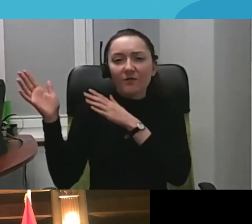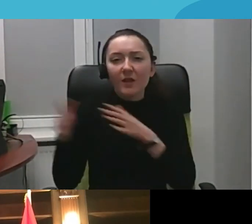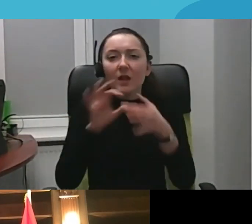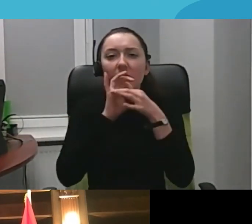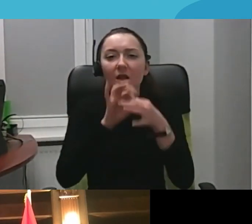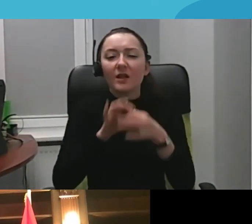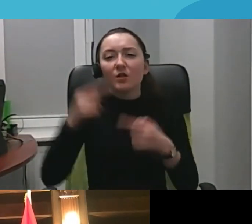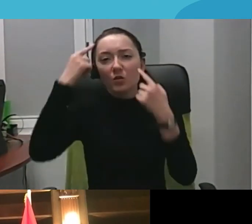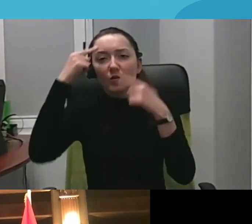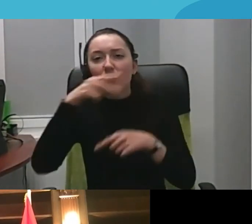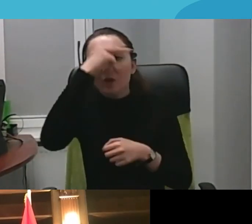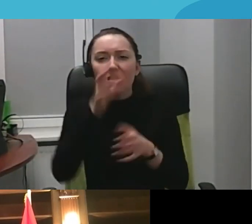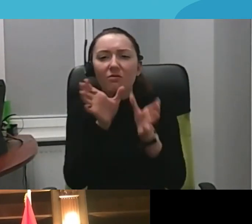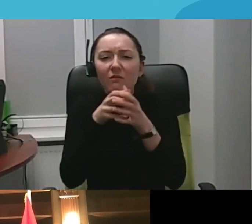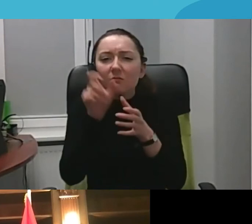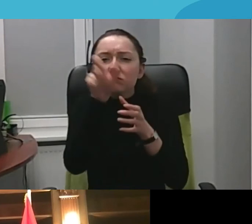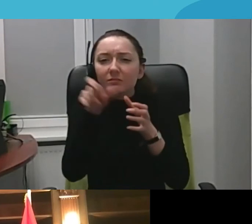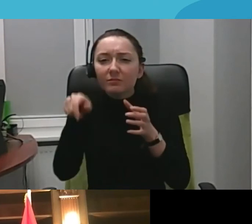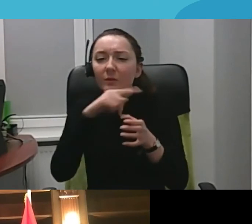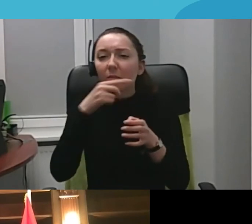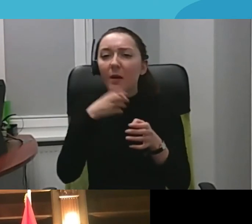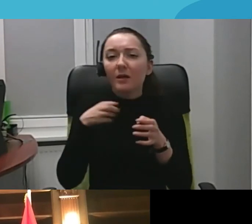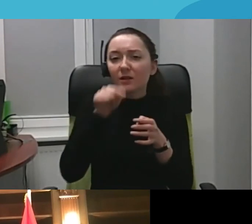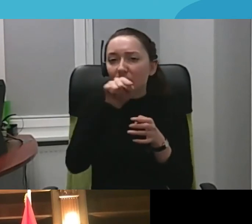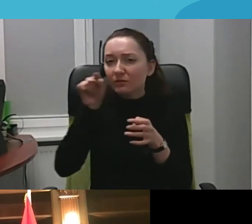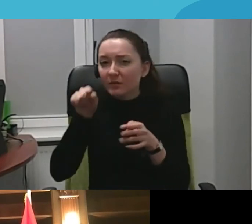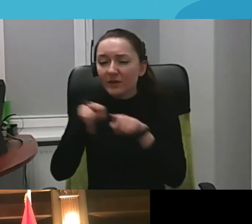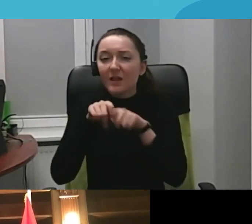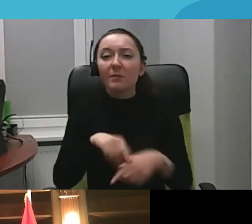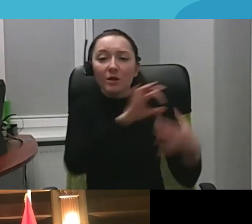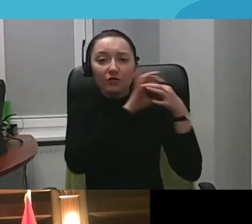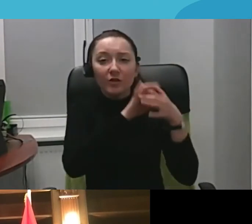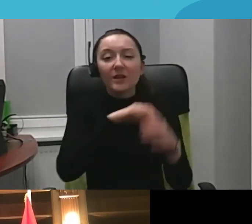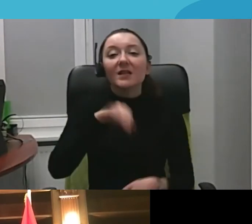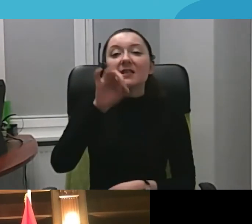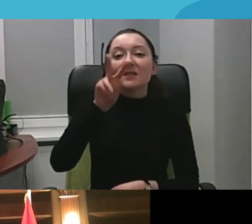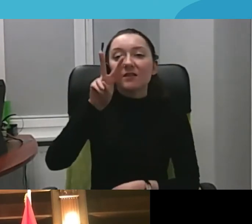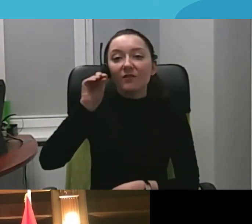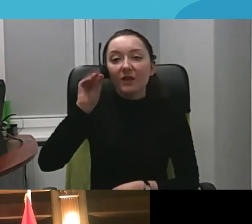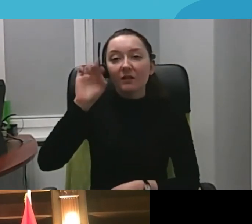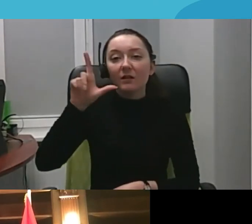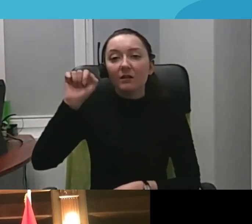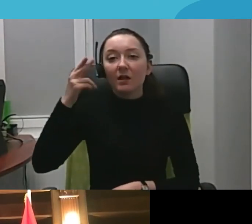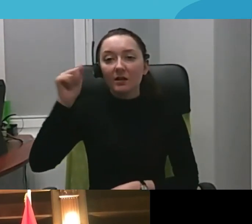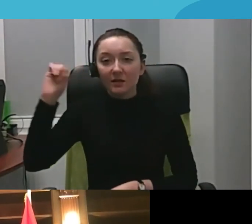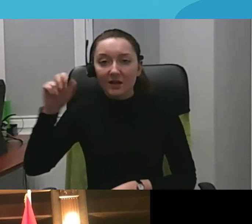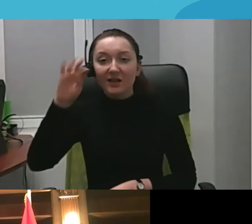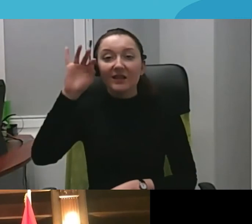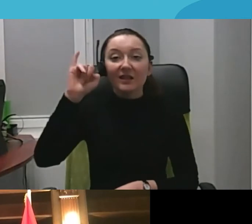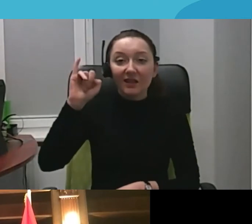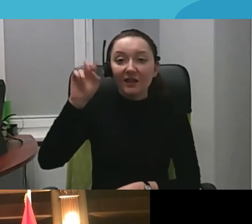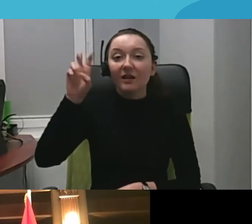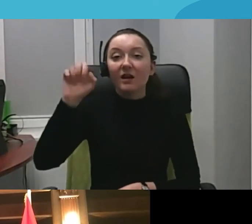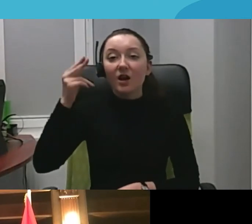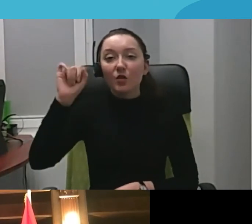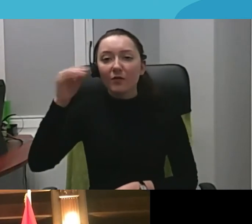in the region. We're in touch with, obviously, Svetlana Tikhanovskaya. We're in touch with leaders of the Coordination Council on a regular basis, and of course, with the diplomatic